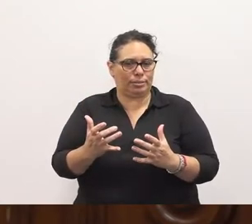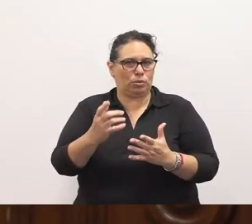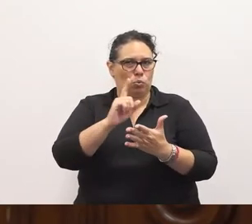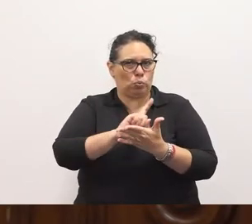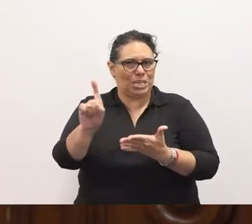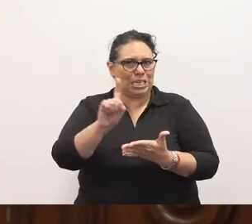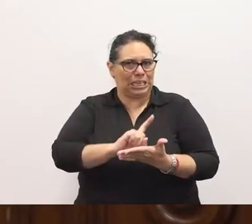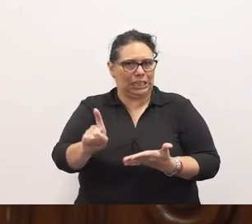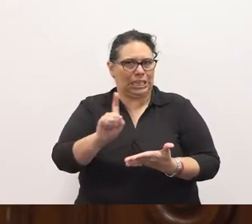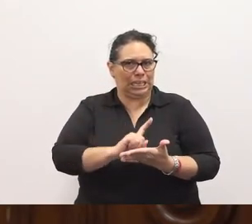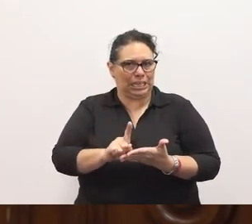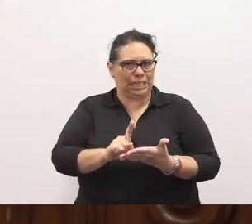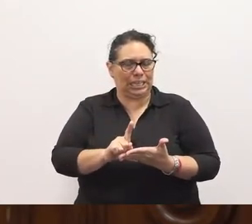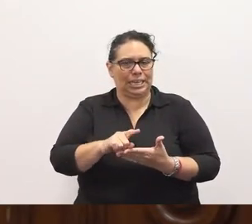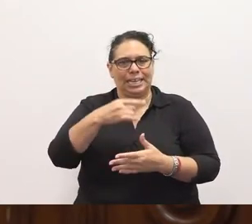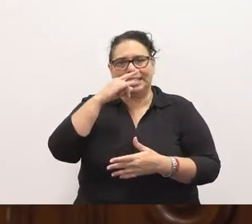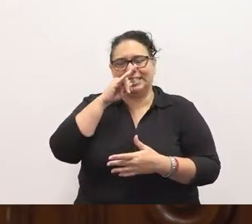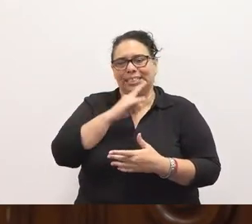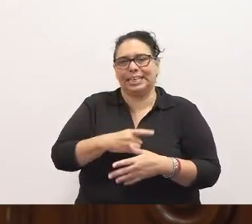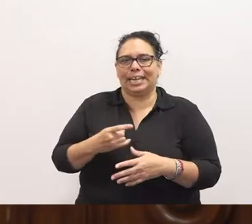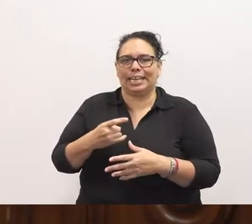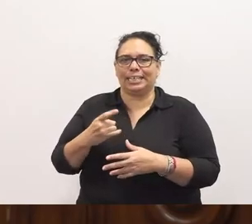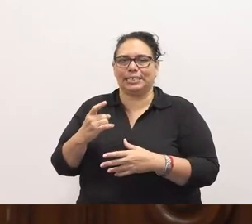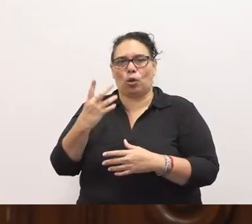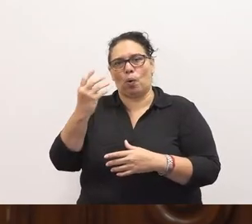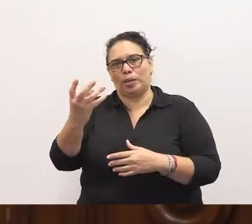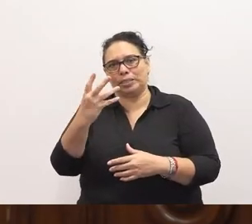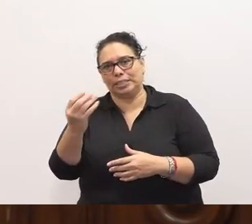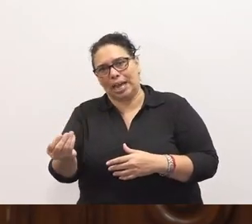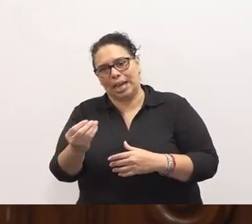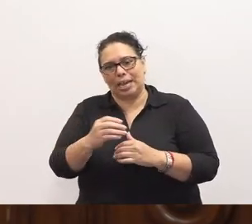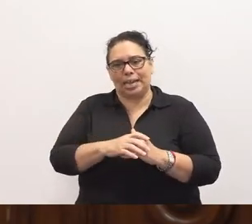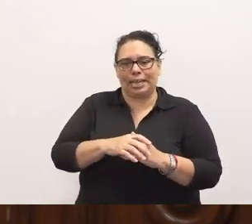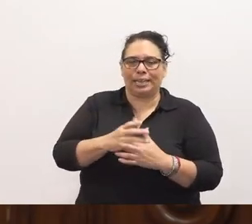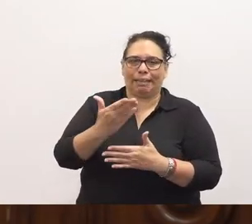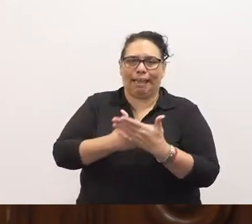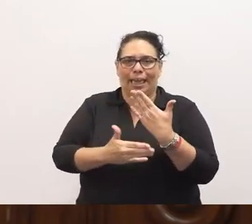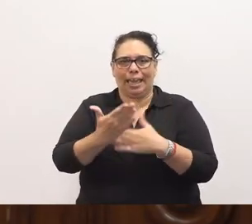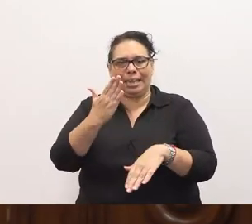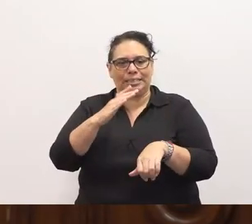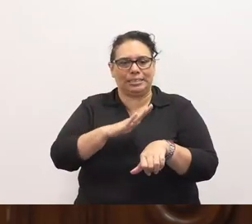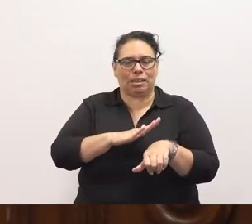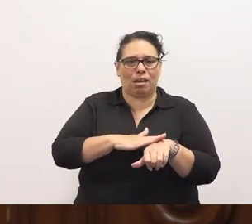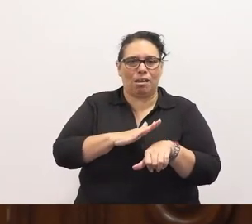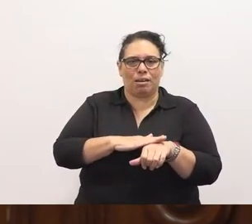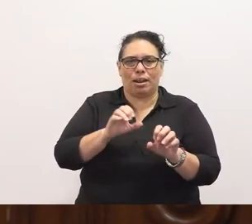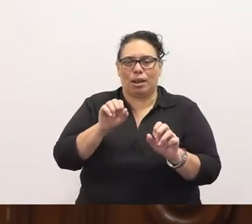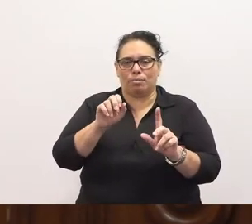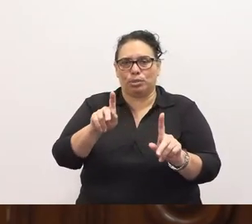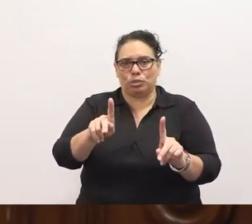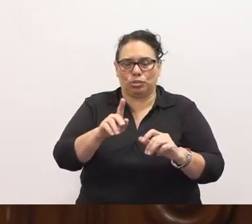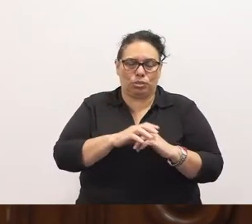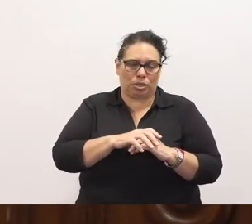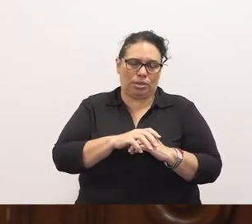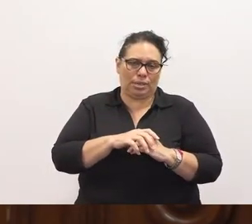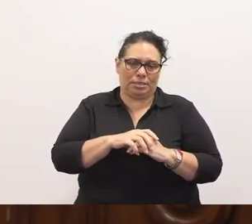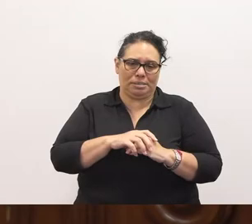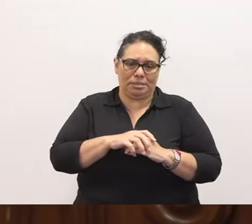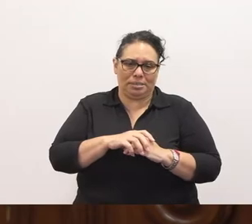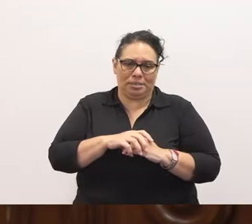so every week. So the kids bring their chairs out, they go outside, they have all these hands-on opportunities,